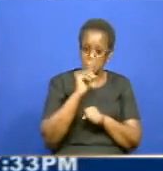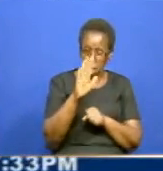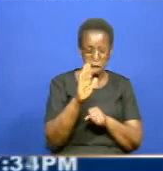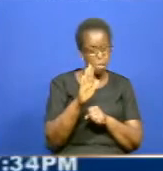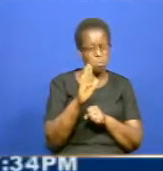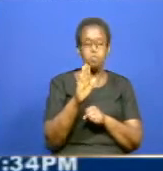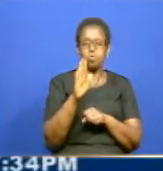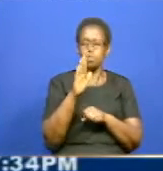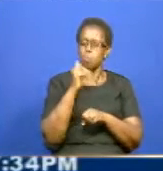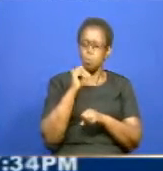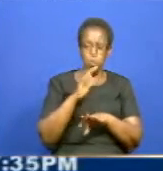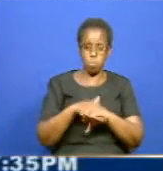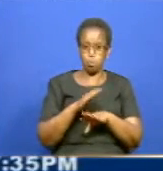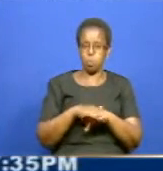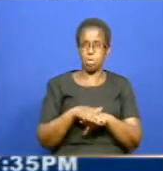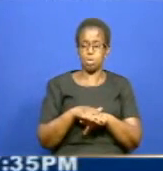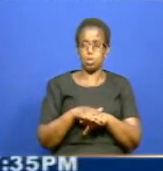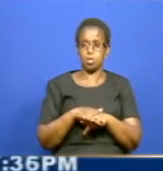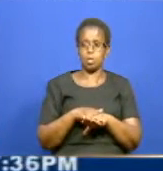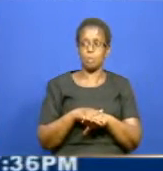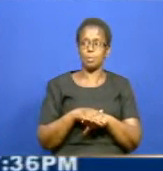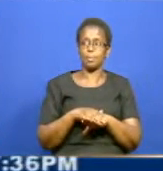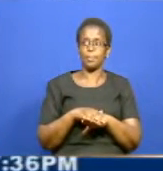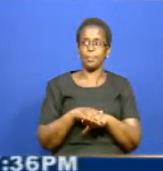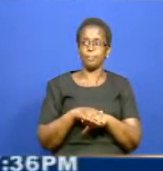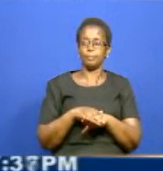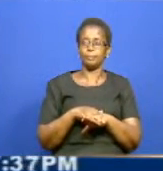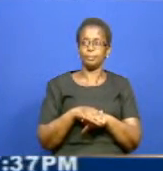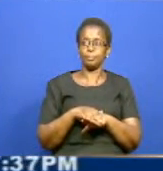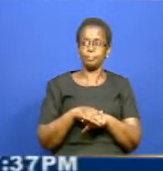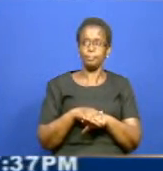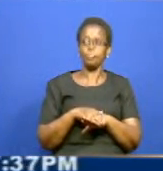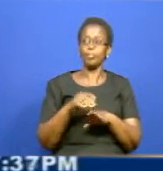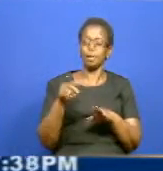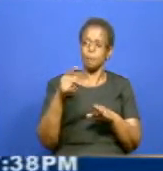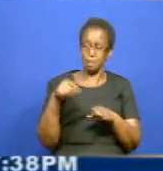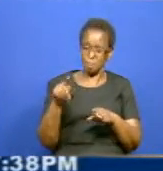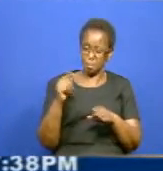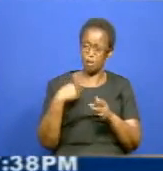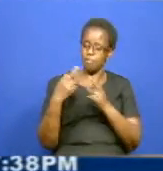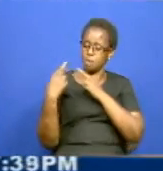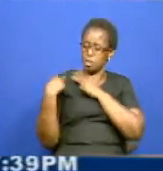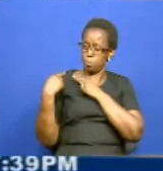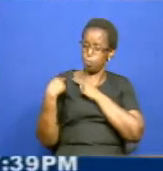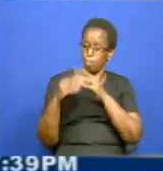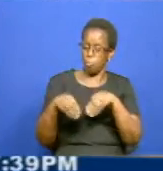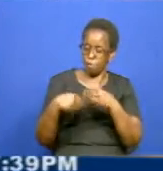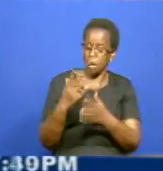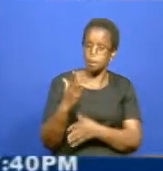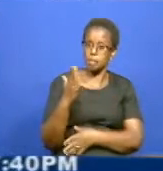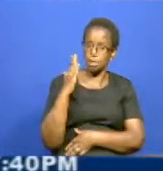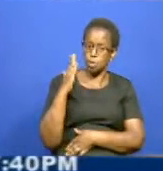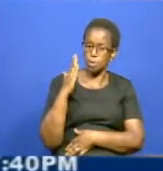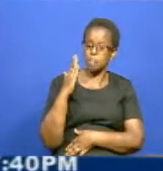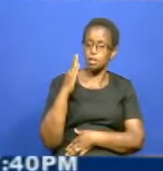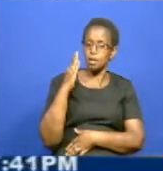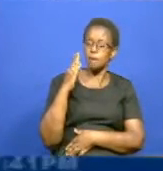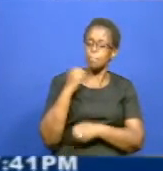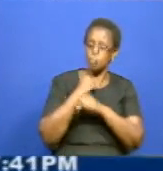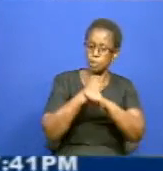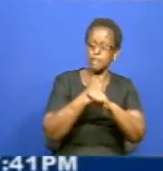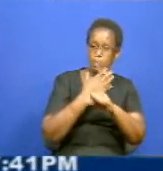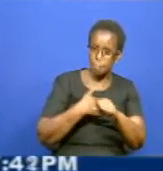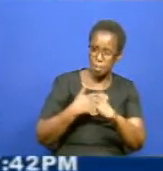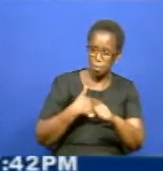in this country. They are charged with the security of human life, property, and so on. So there's need to ensure